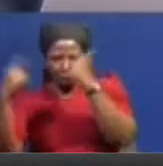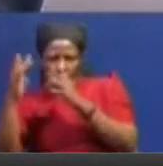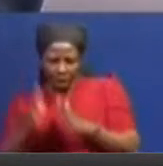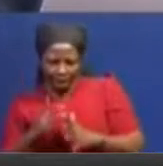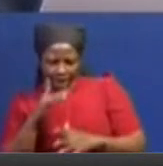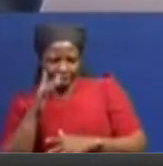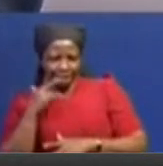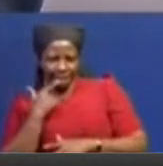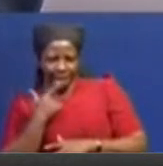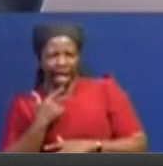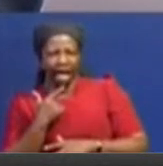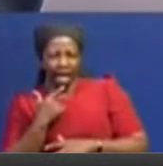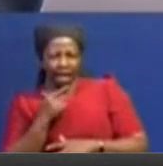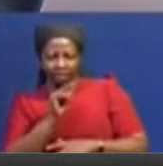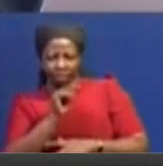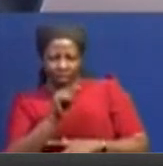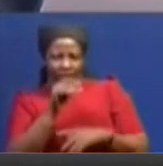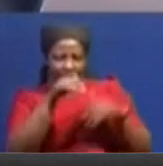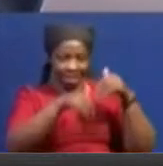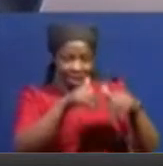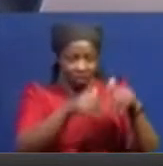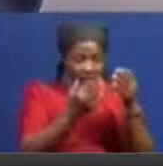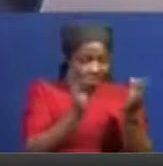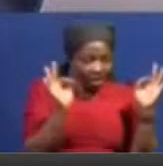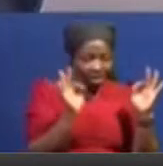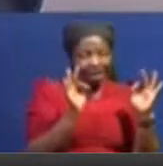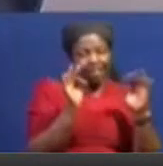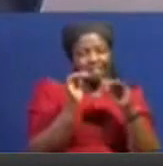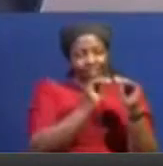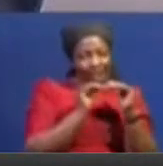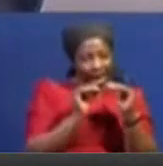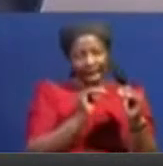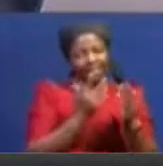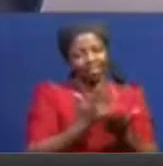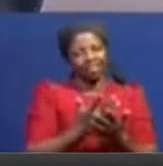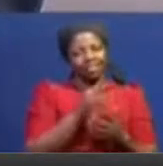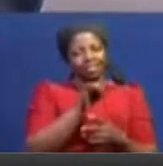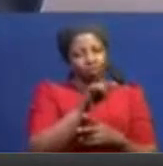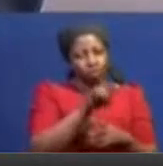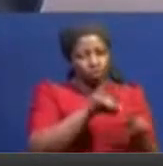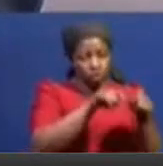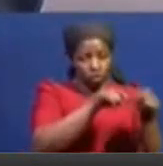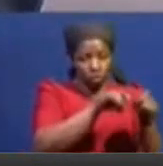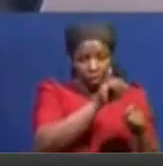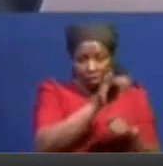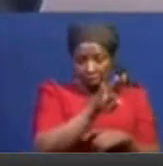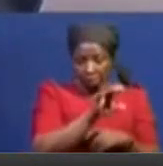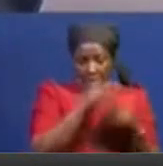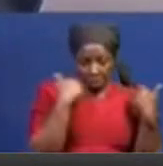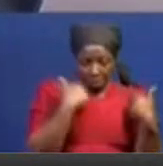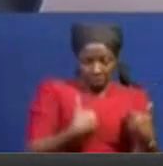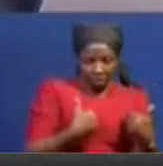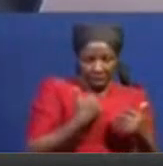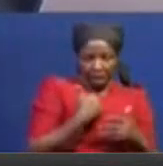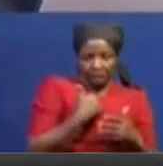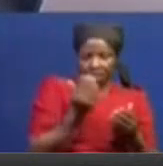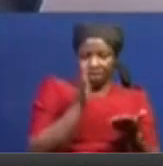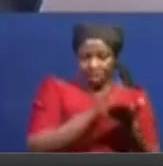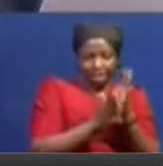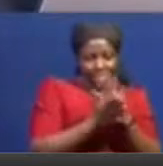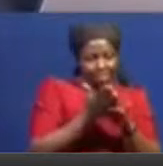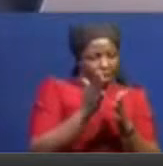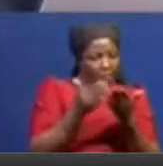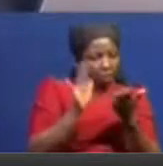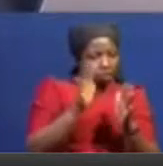free and fair, was conducted by a neutral arbiter, the Iebc, I have nothing further to say, I'm not the one who conducted the